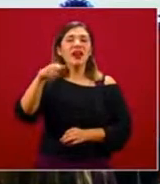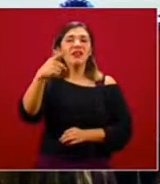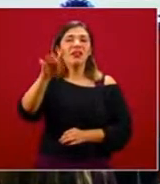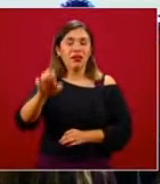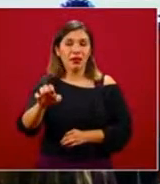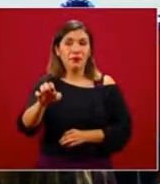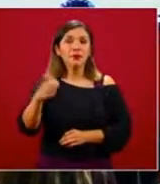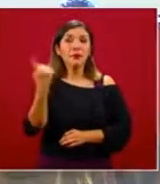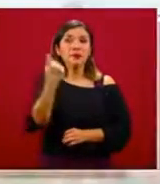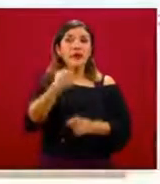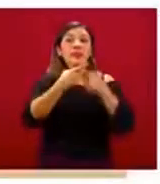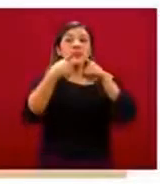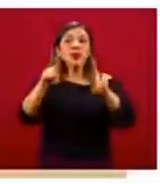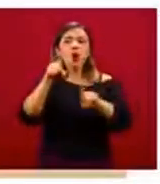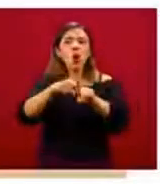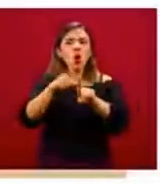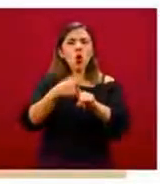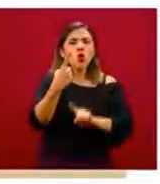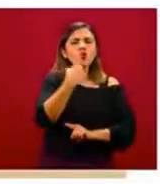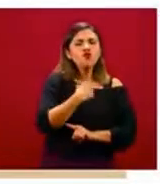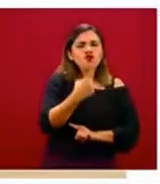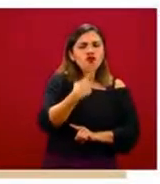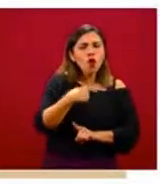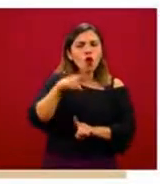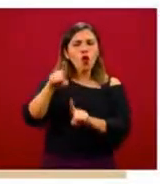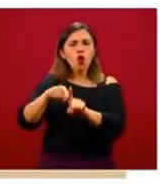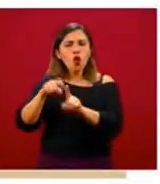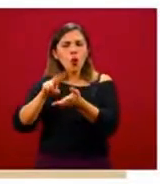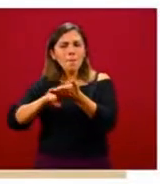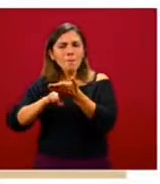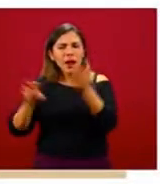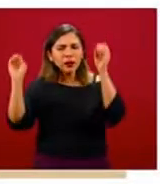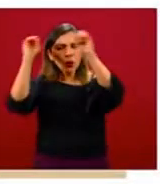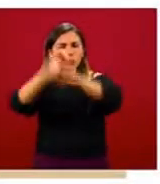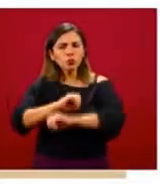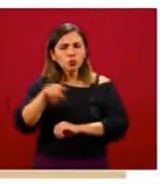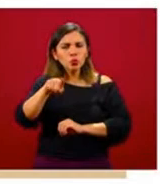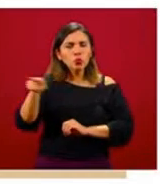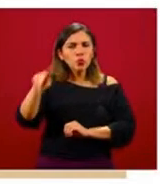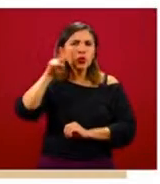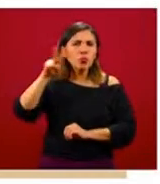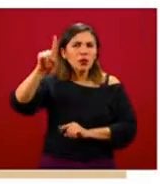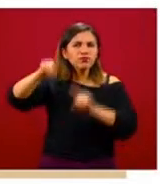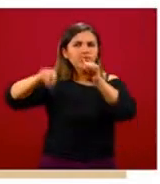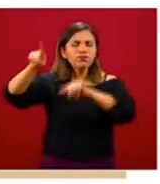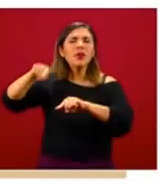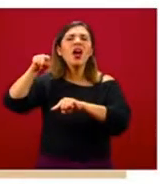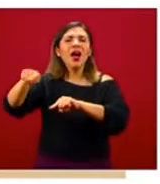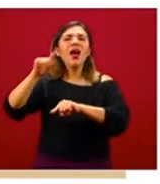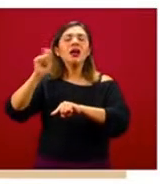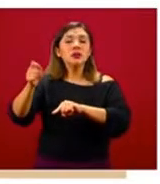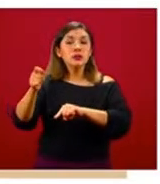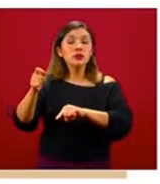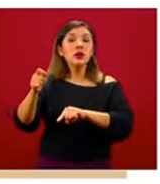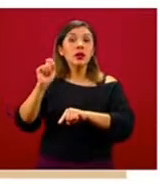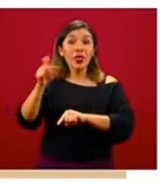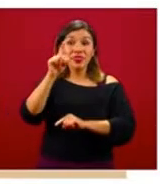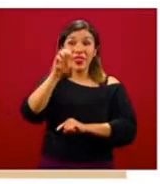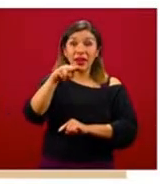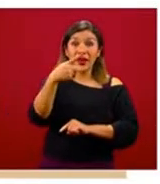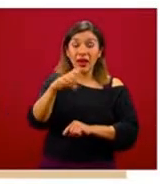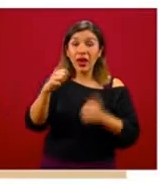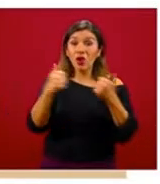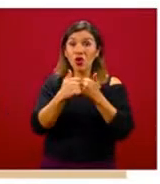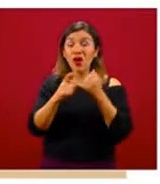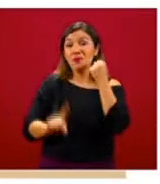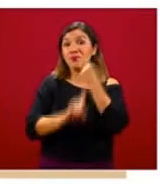3,200 confirmed cases for dengue, and the difference between the red color and the dark green here have to